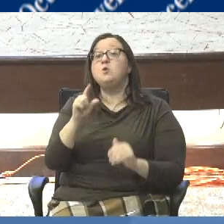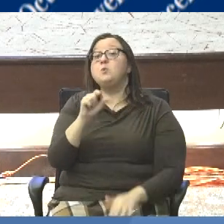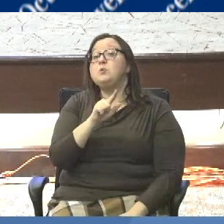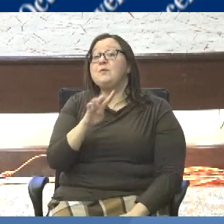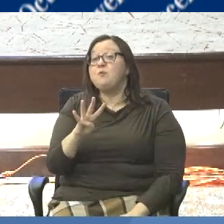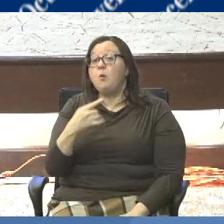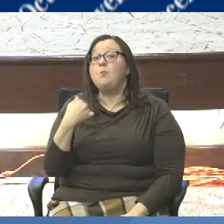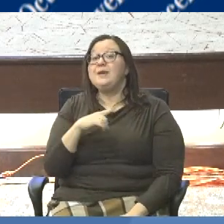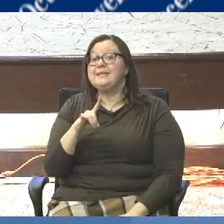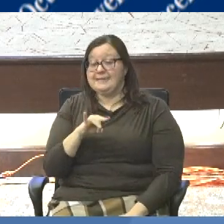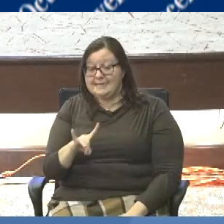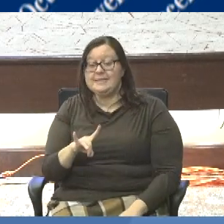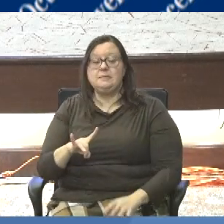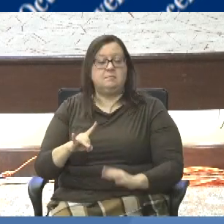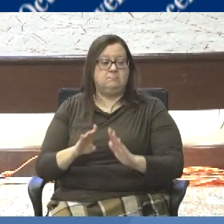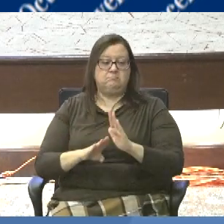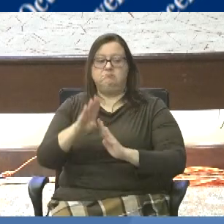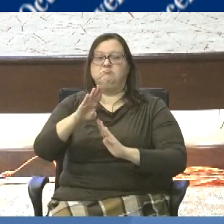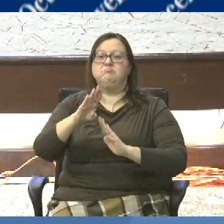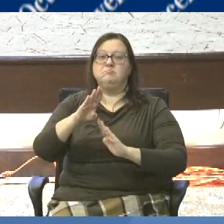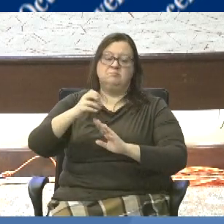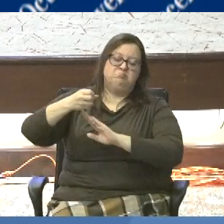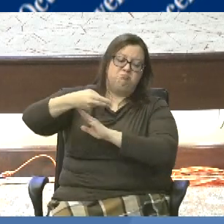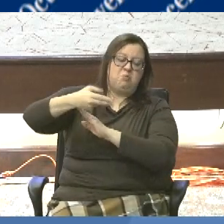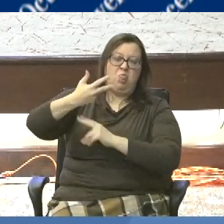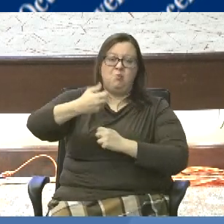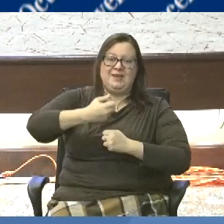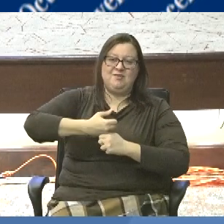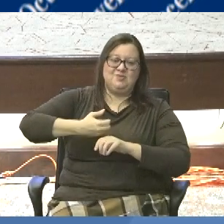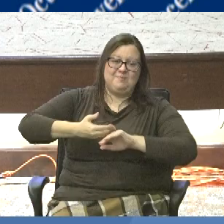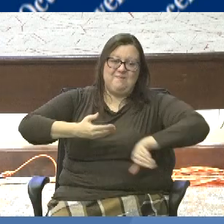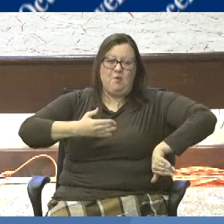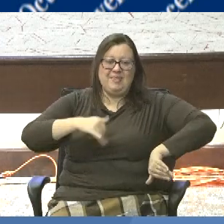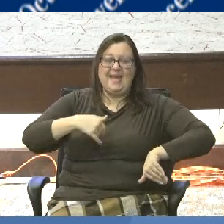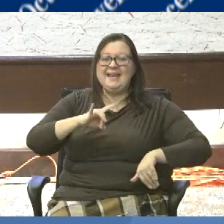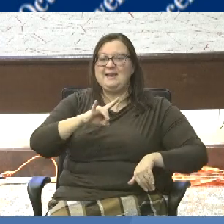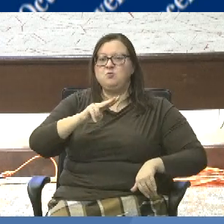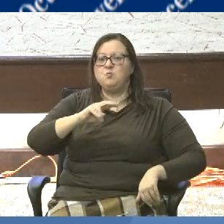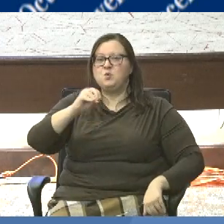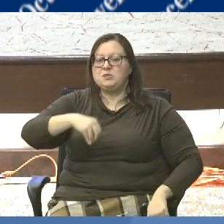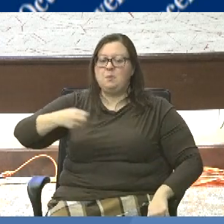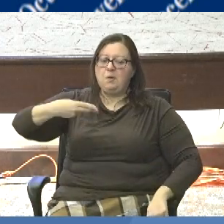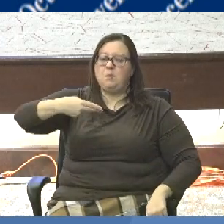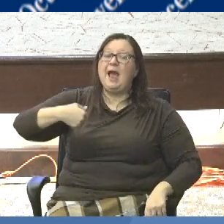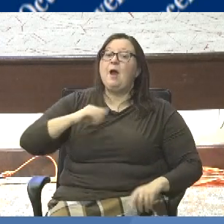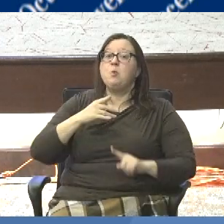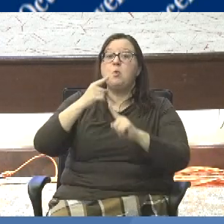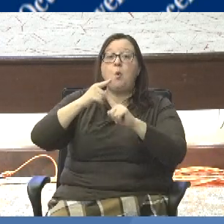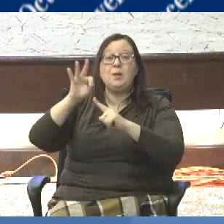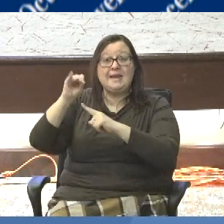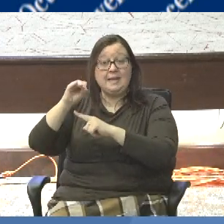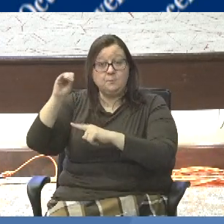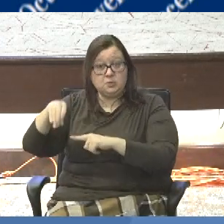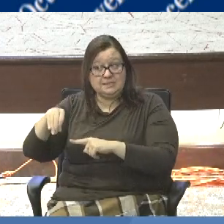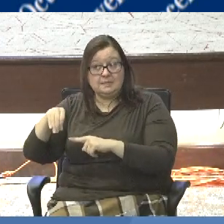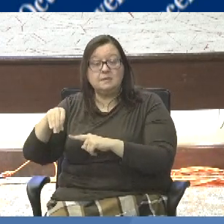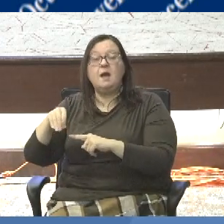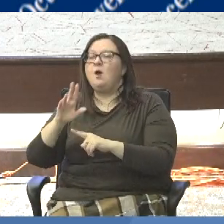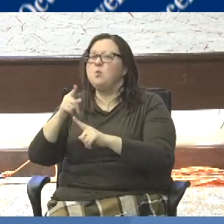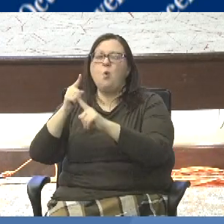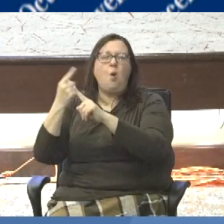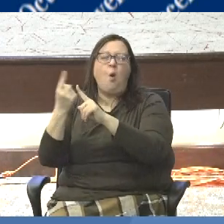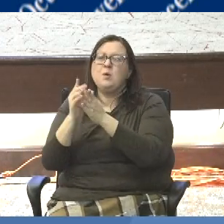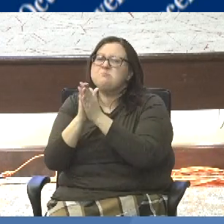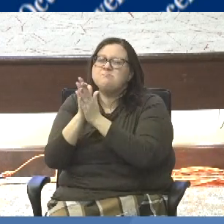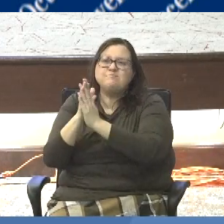did outperform the previous 3 years, 82%. And while 90% is our goal, certainly, and we will always work to strive